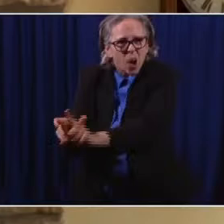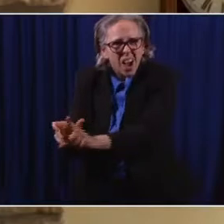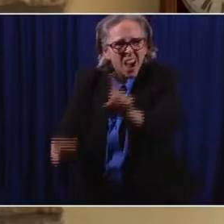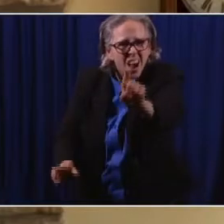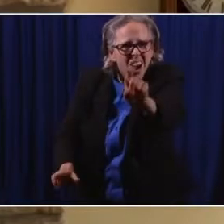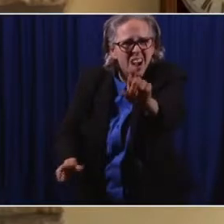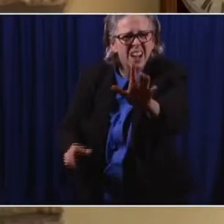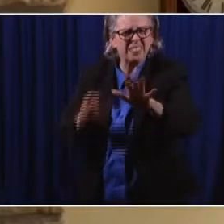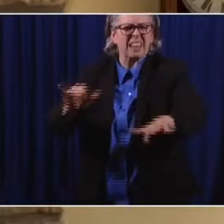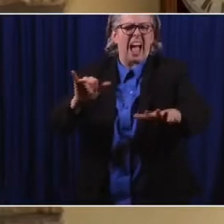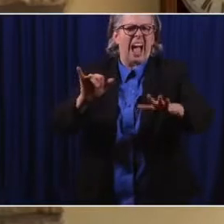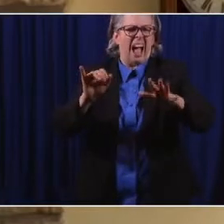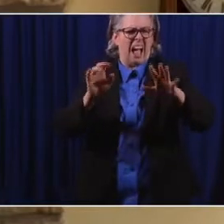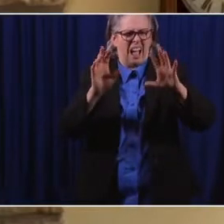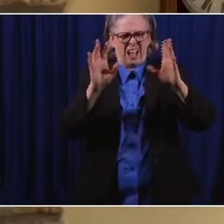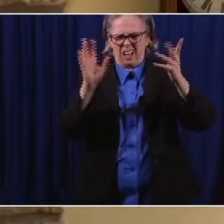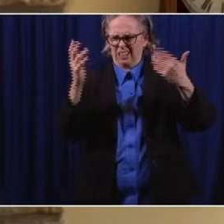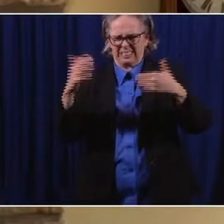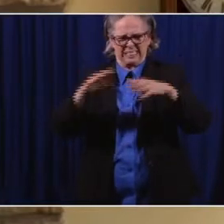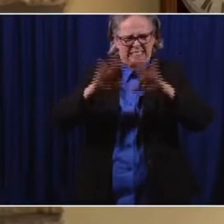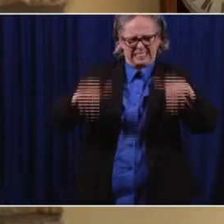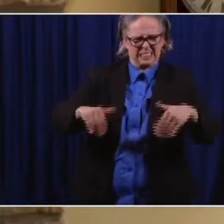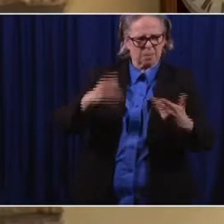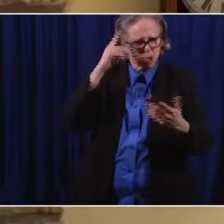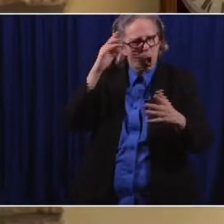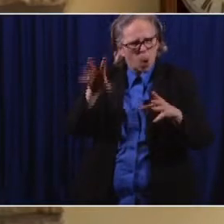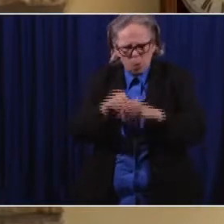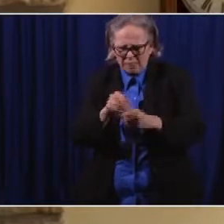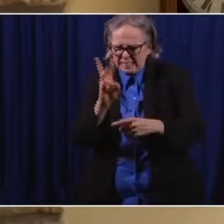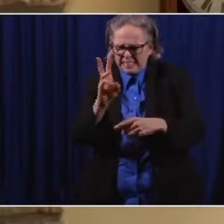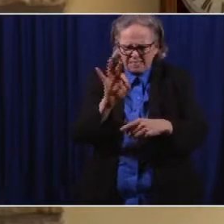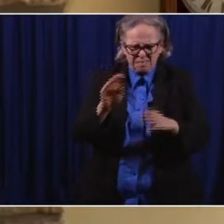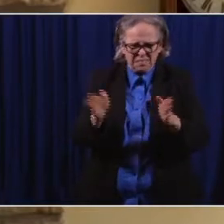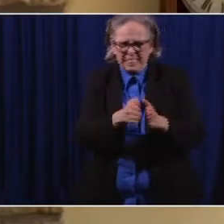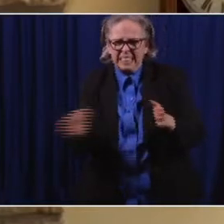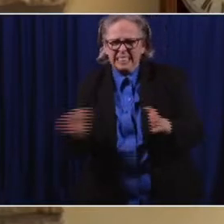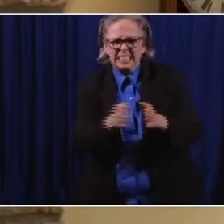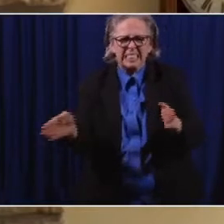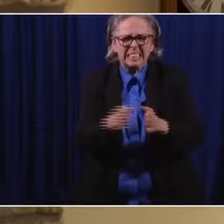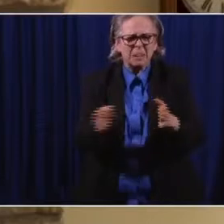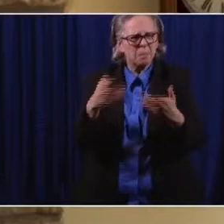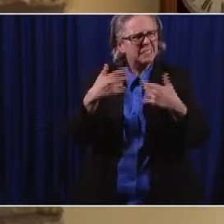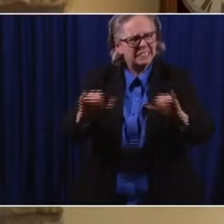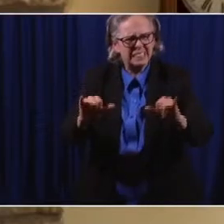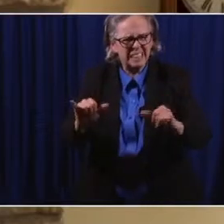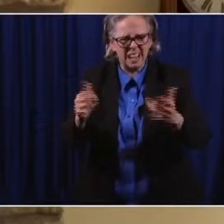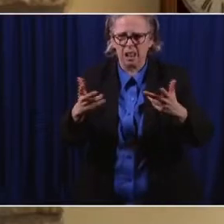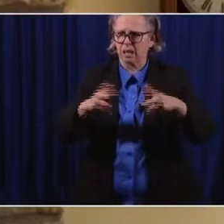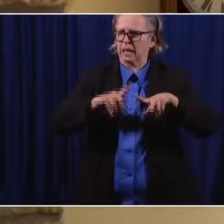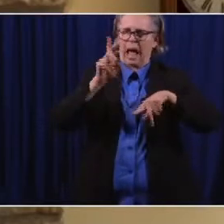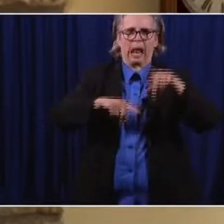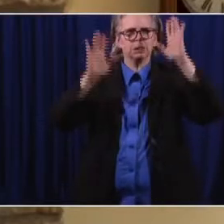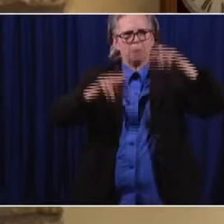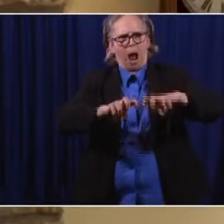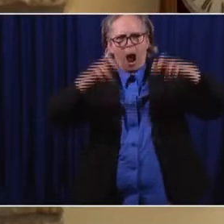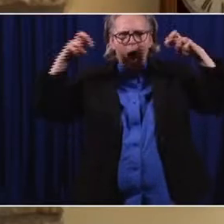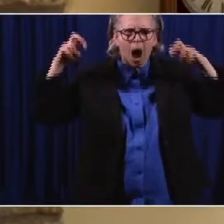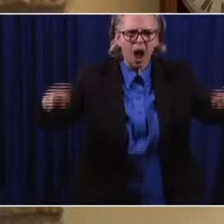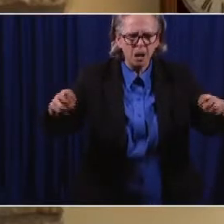within 6 feet, they're close because the school is back in, can't spread them out anymore. And one